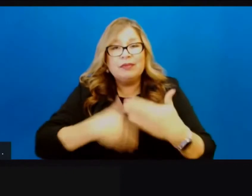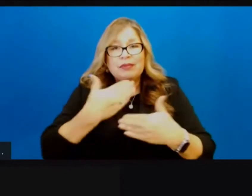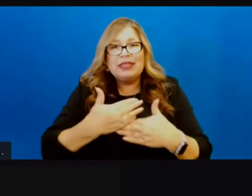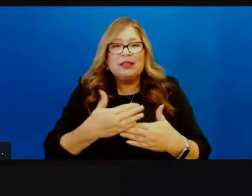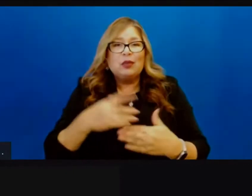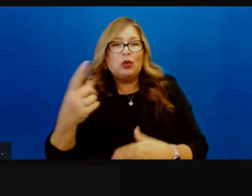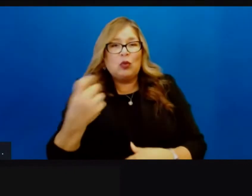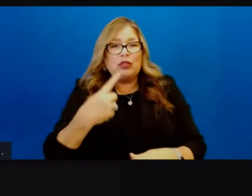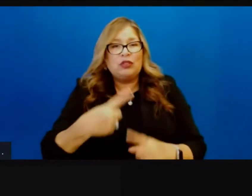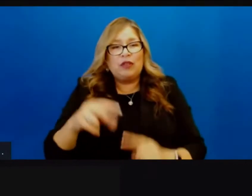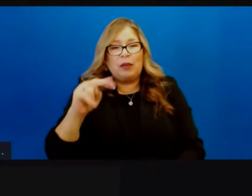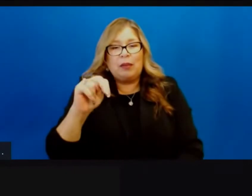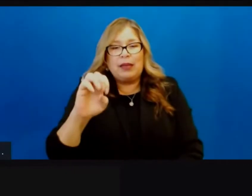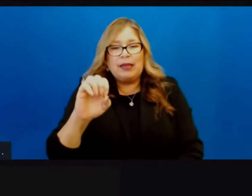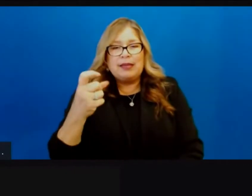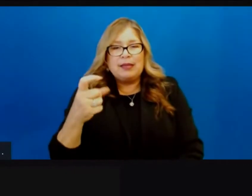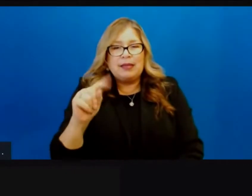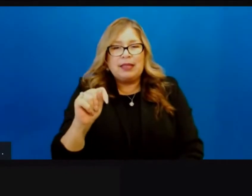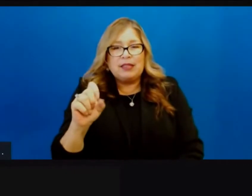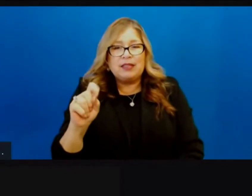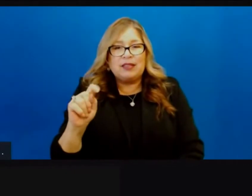Group.